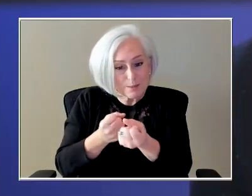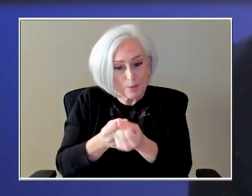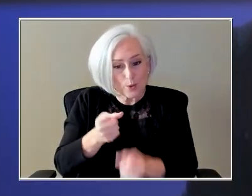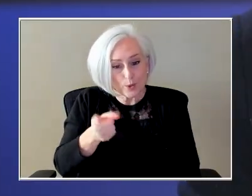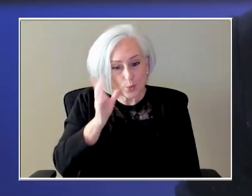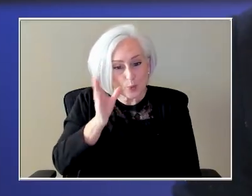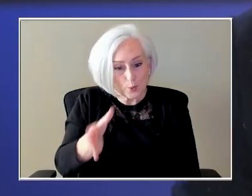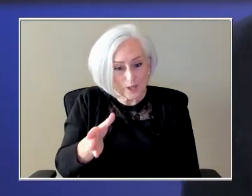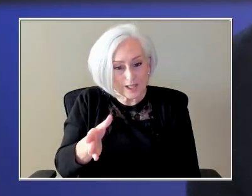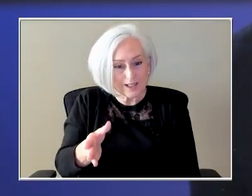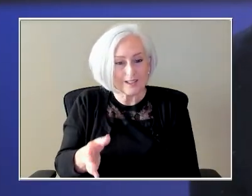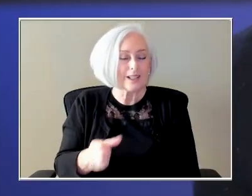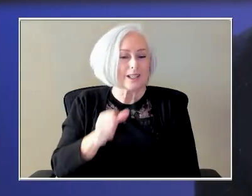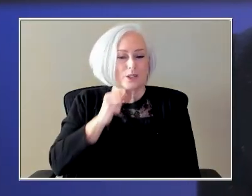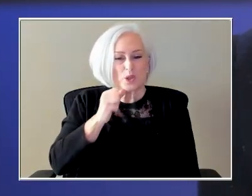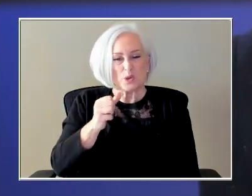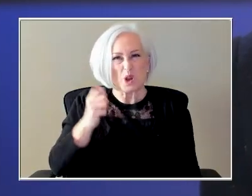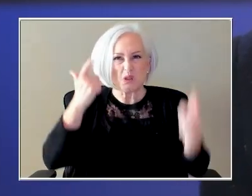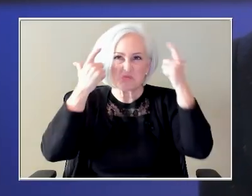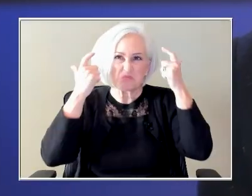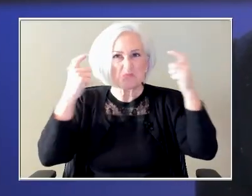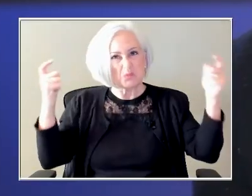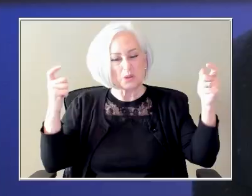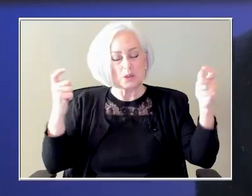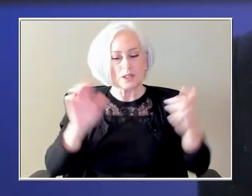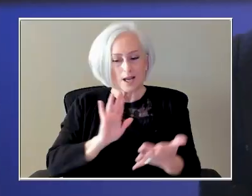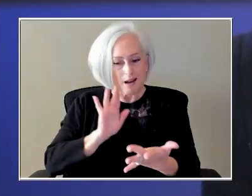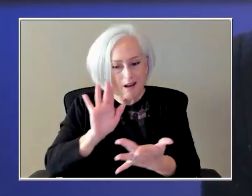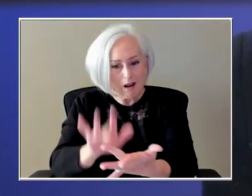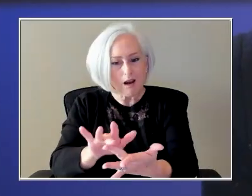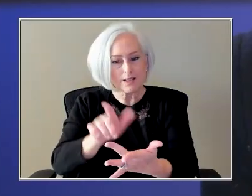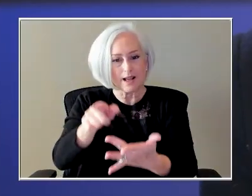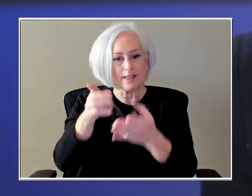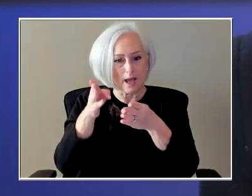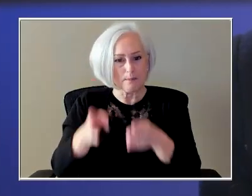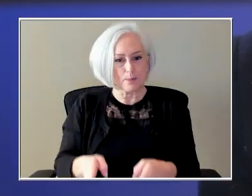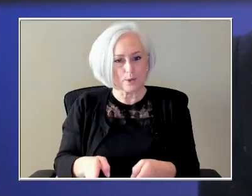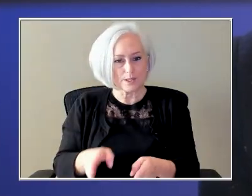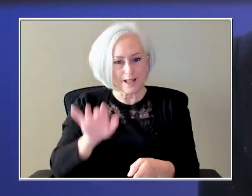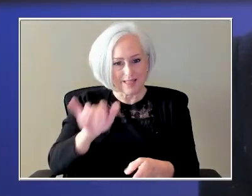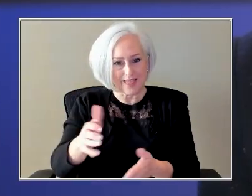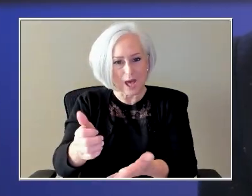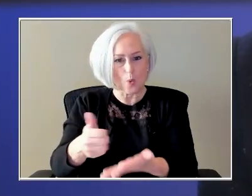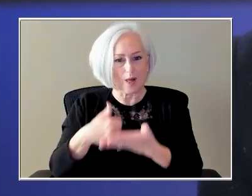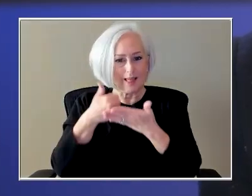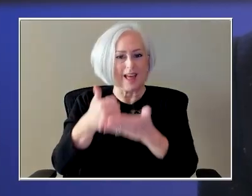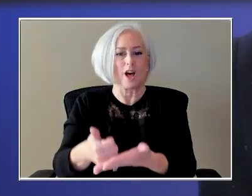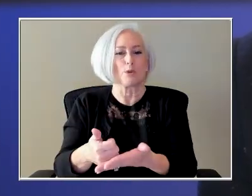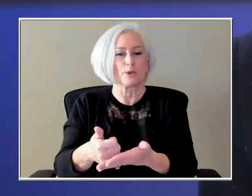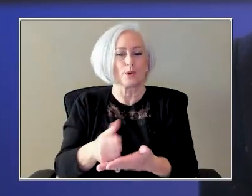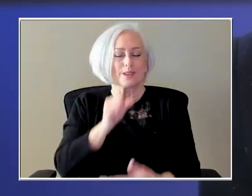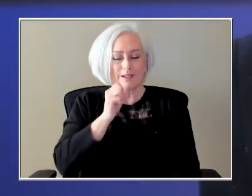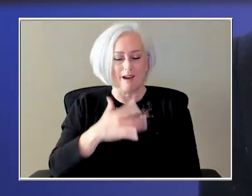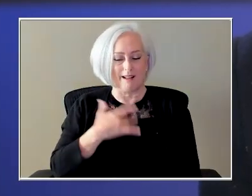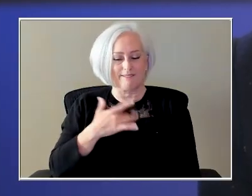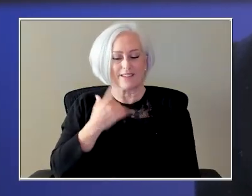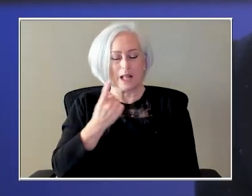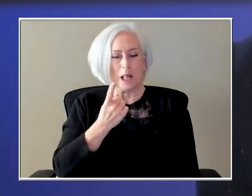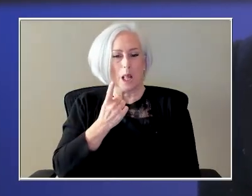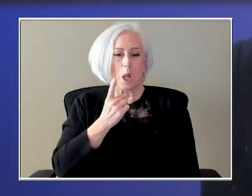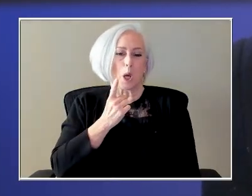of ego about it and reach out to that person, because that is what will help you not feel so alone in a really tough